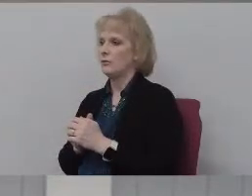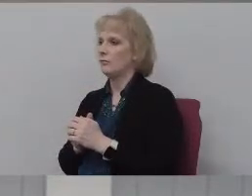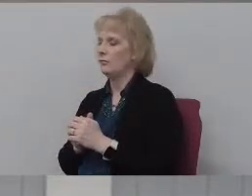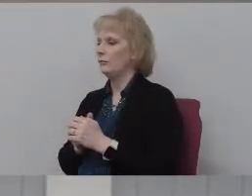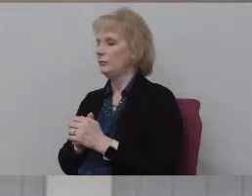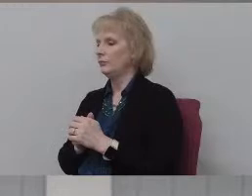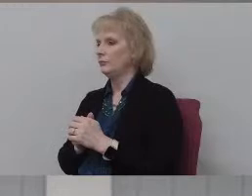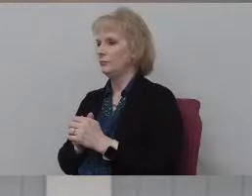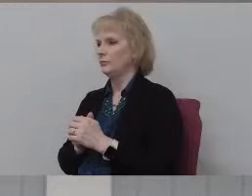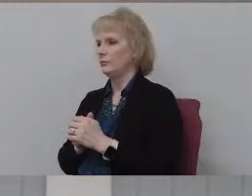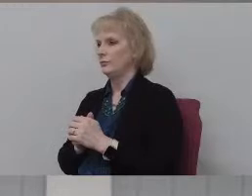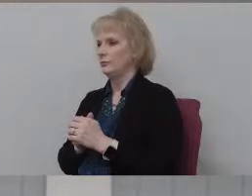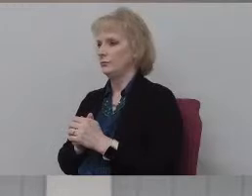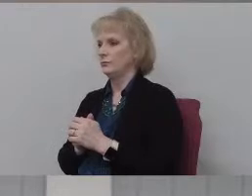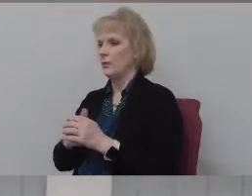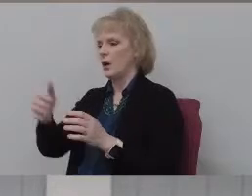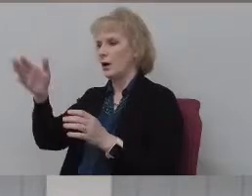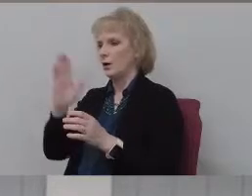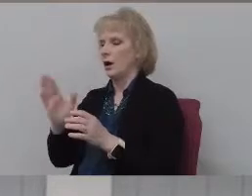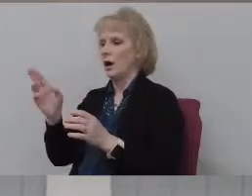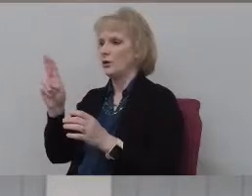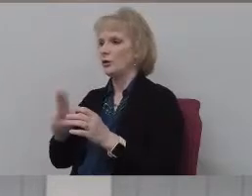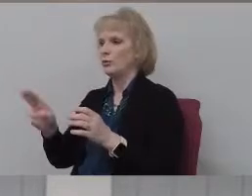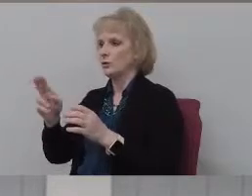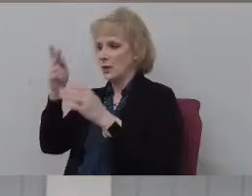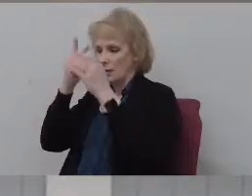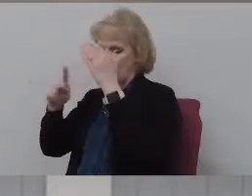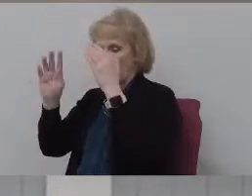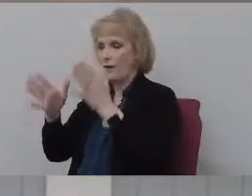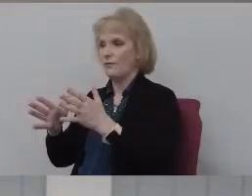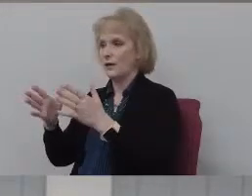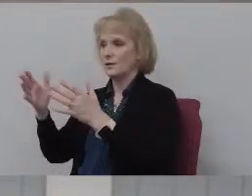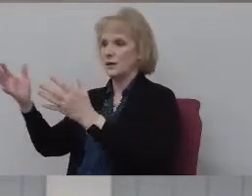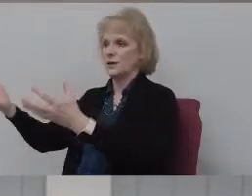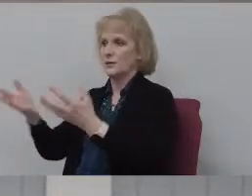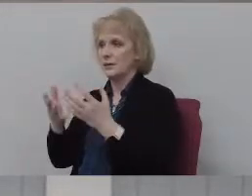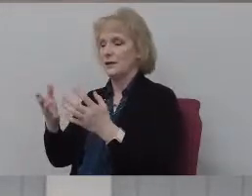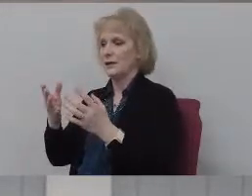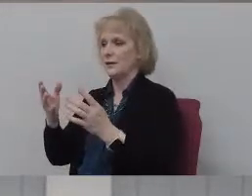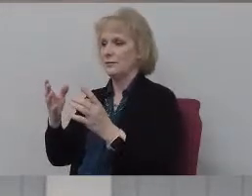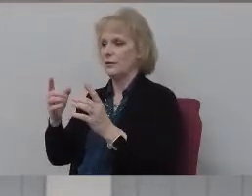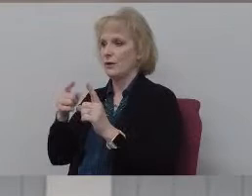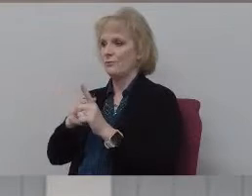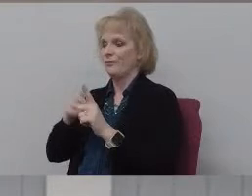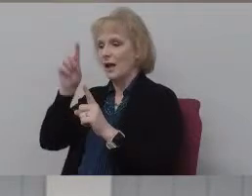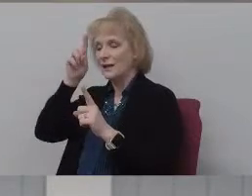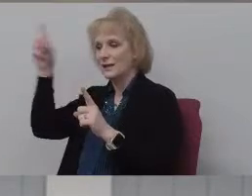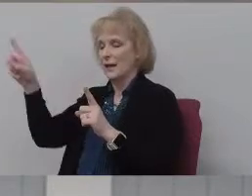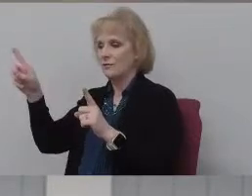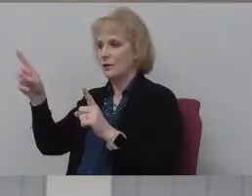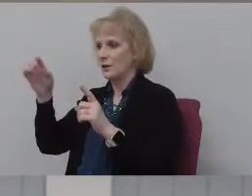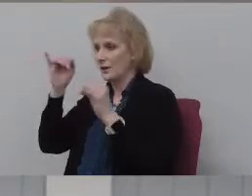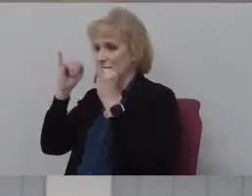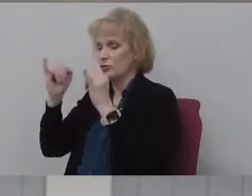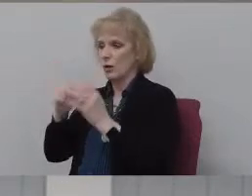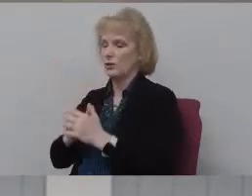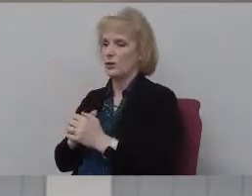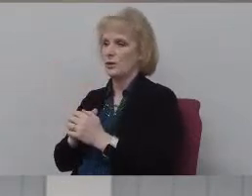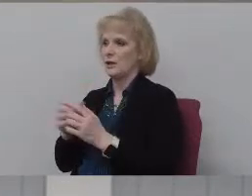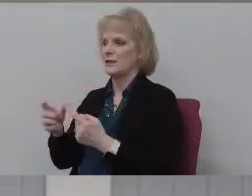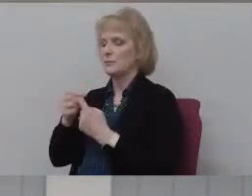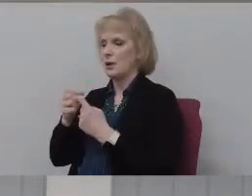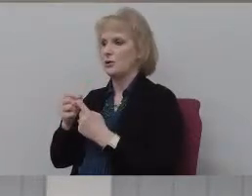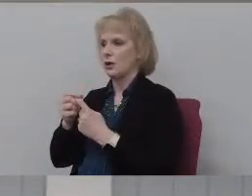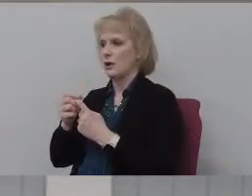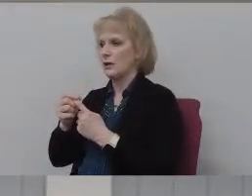different, you know, is something different. God used the prophets to give David instruction. He used especially the